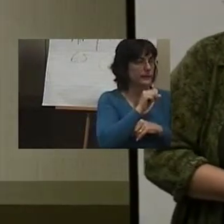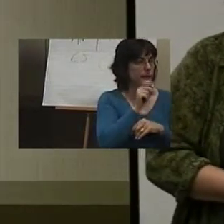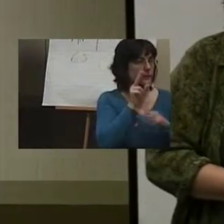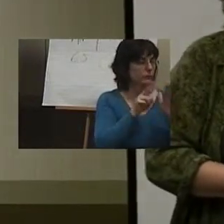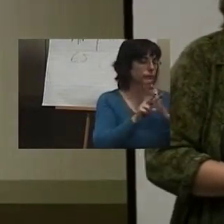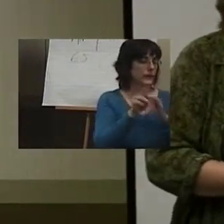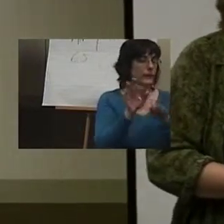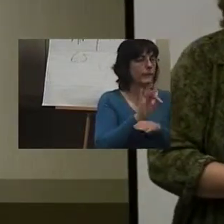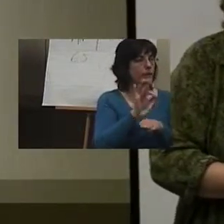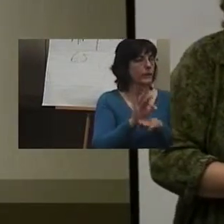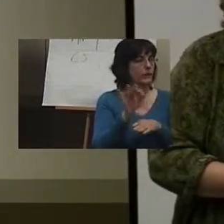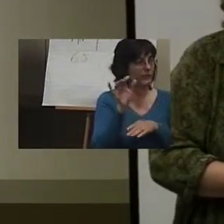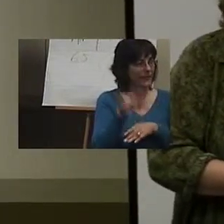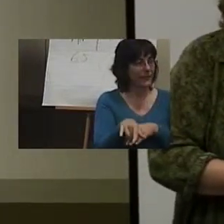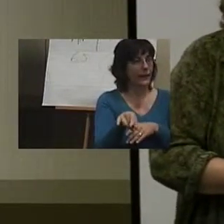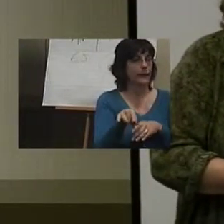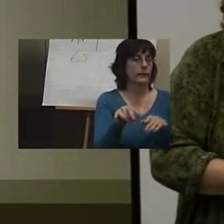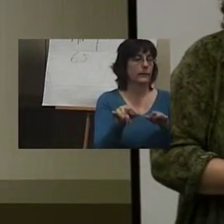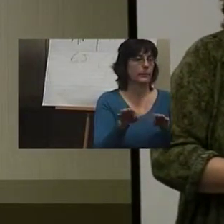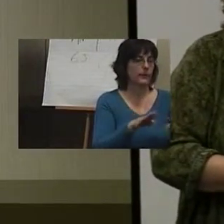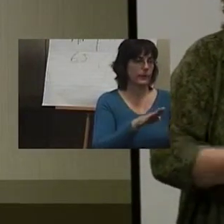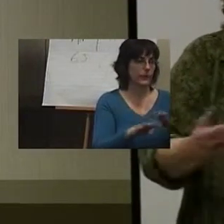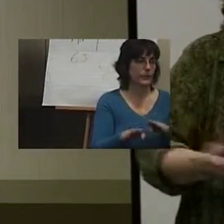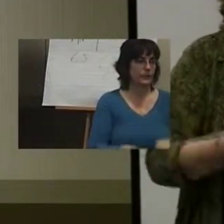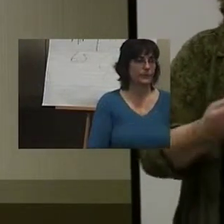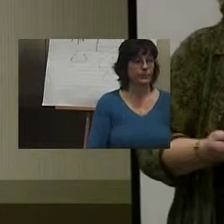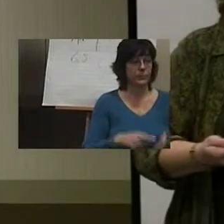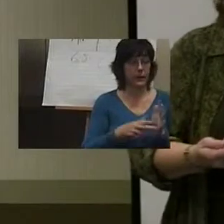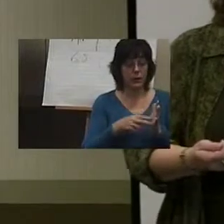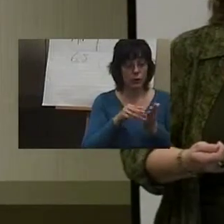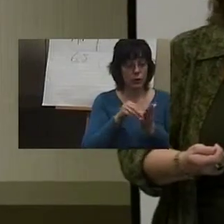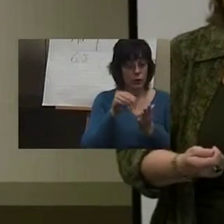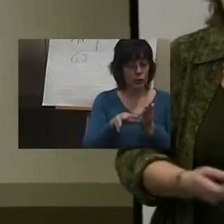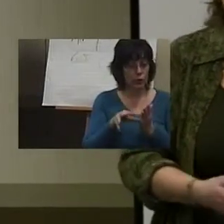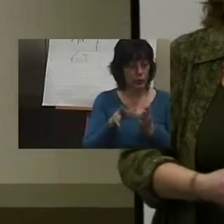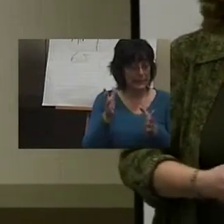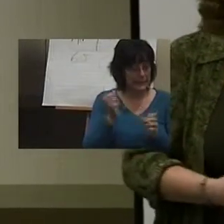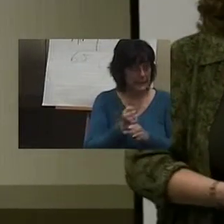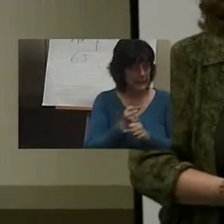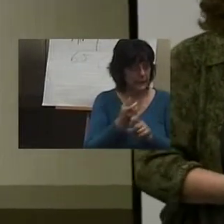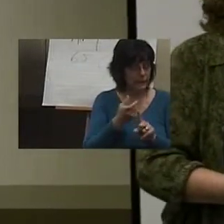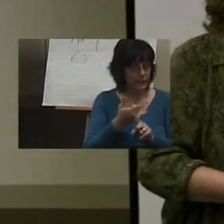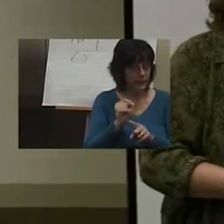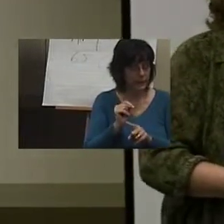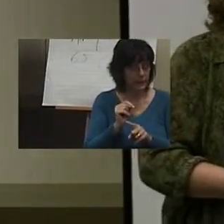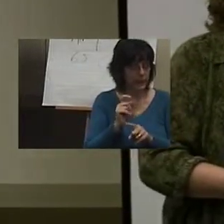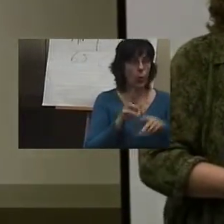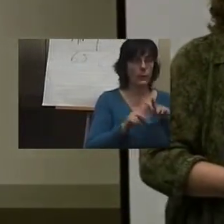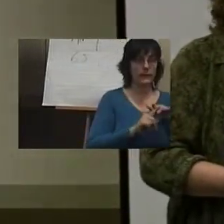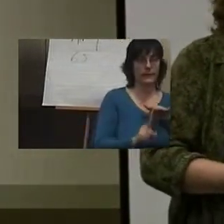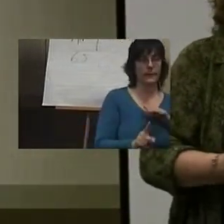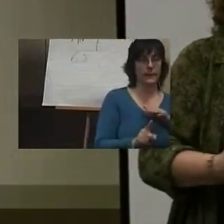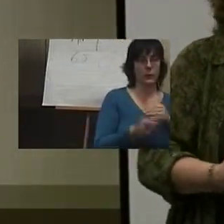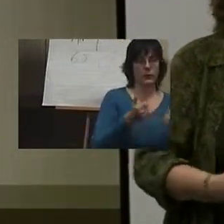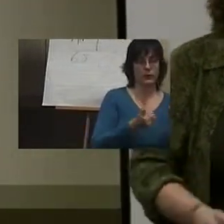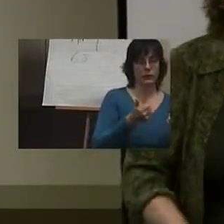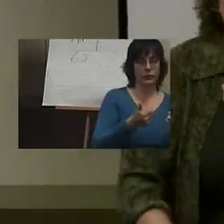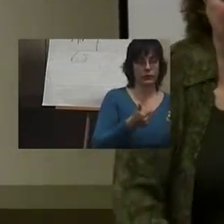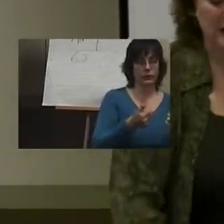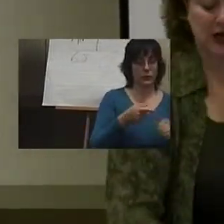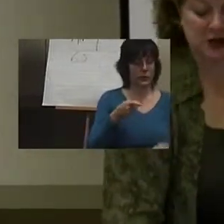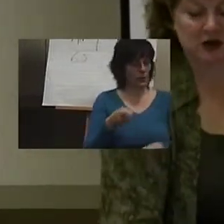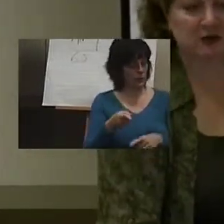the function of the behavior. Okay? Is the student getting something out of it or escaping something? What's the student